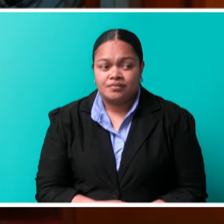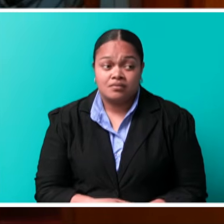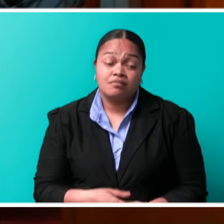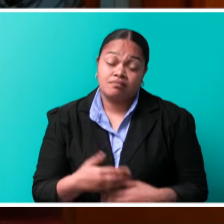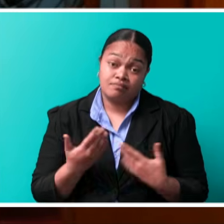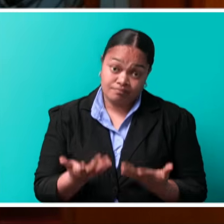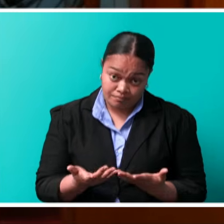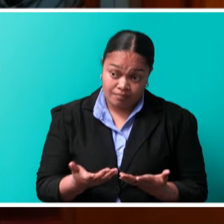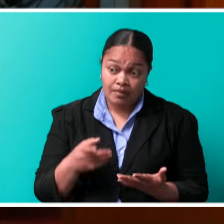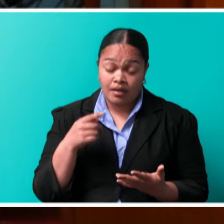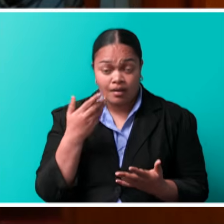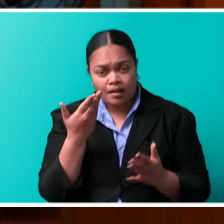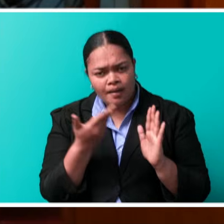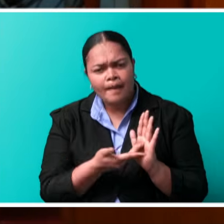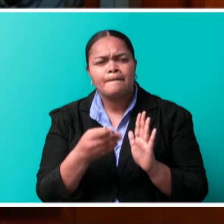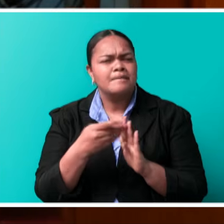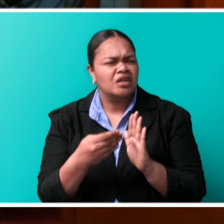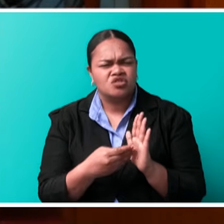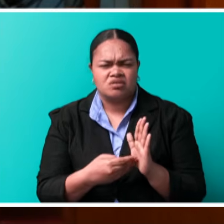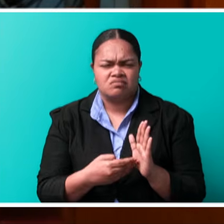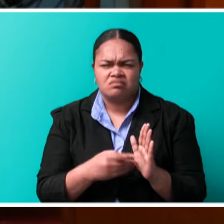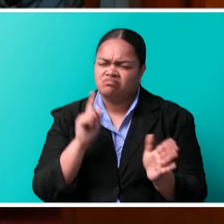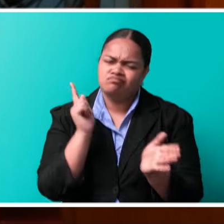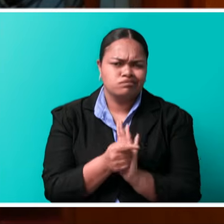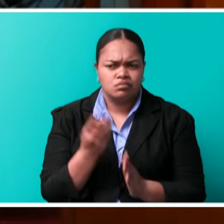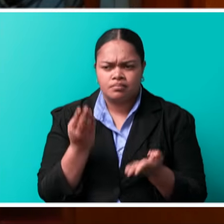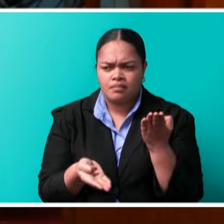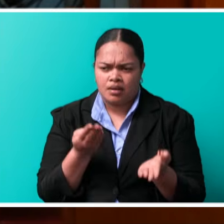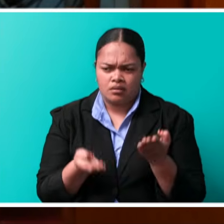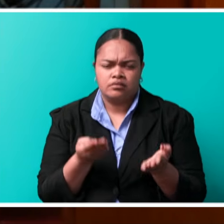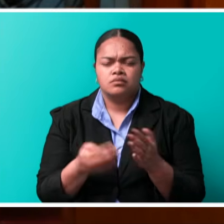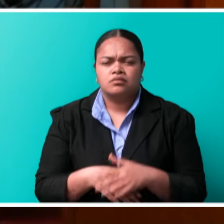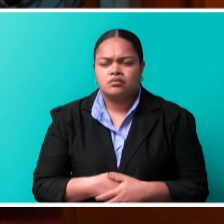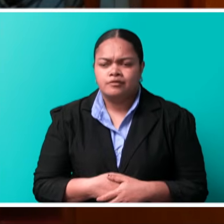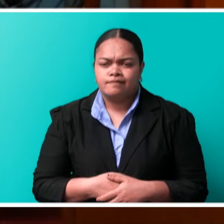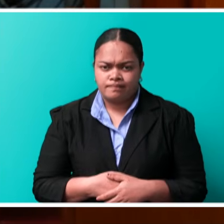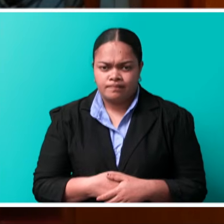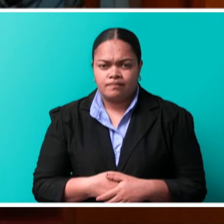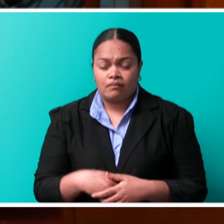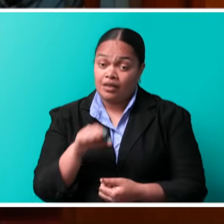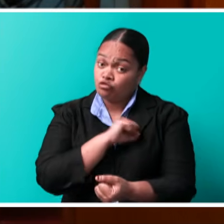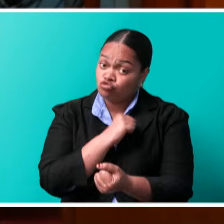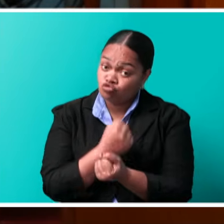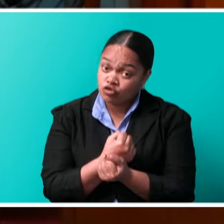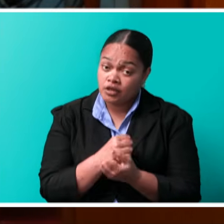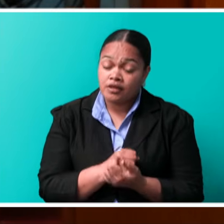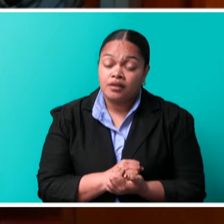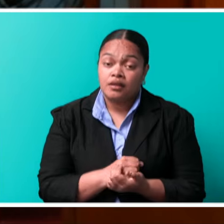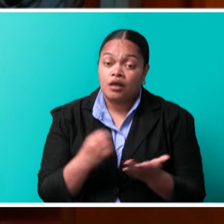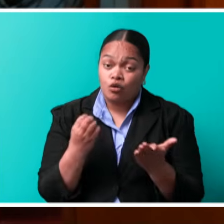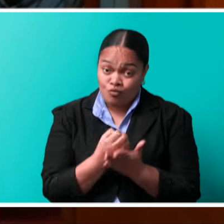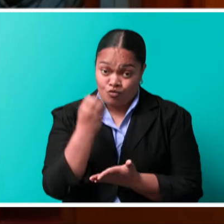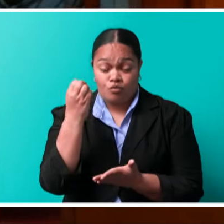Therefore, this budget balances immediate assistance with long-term investments that strengthen economic